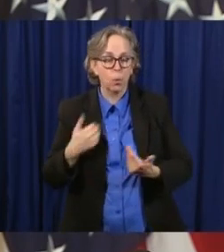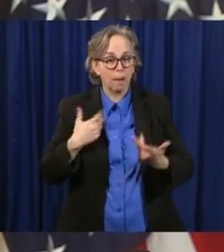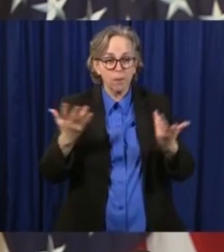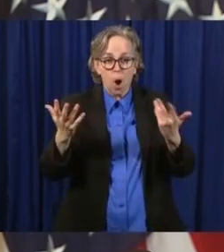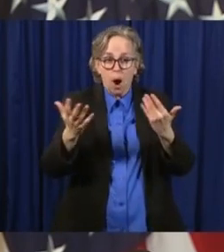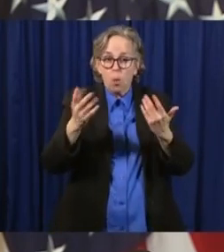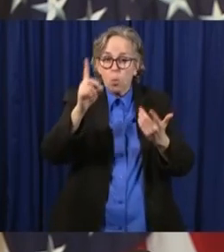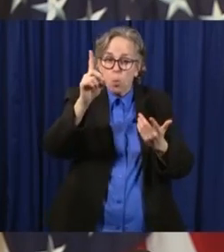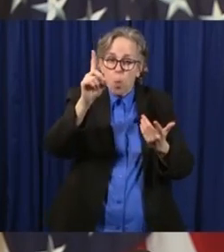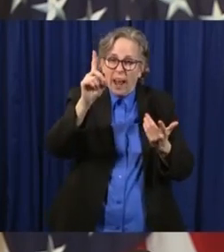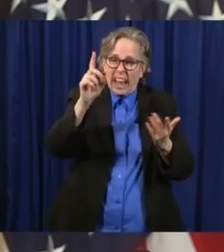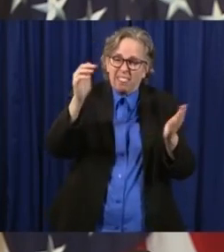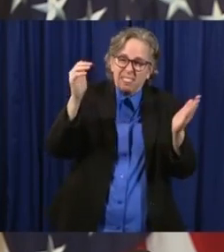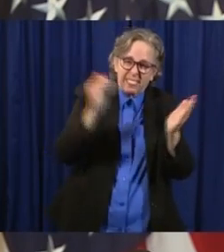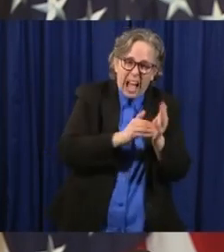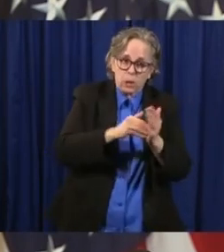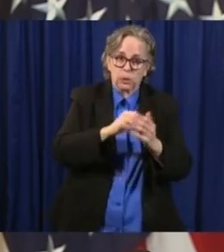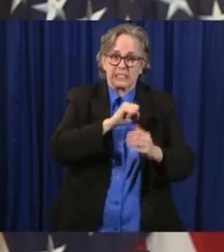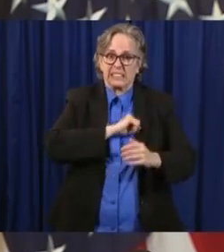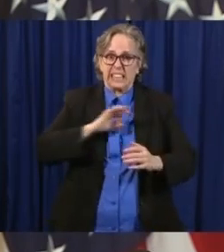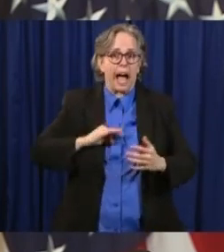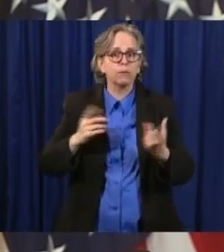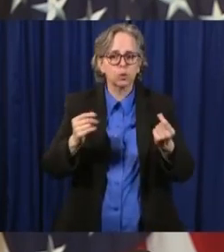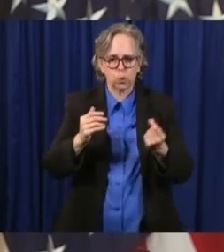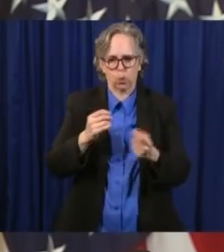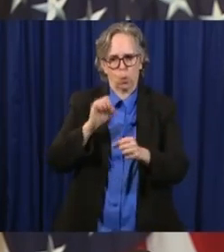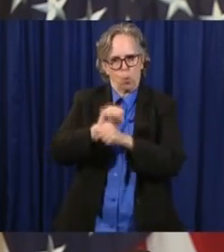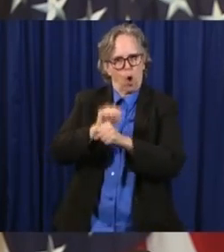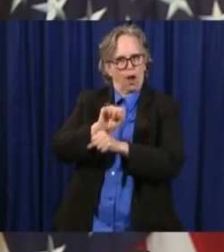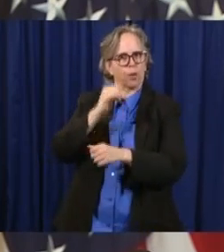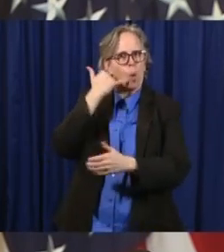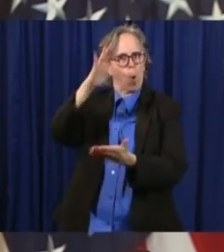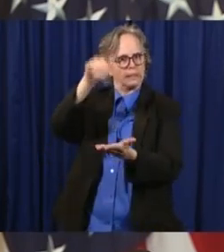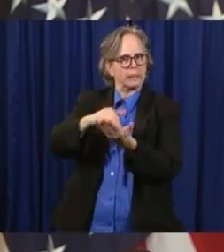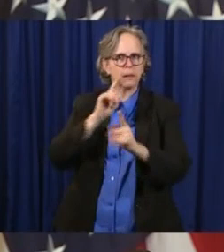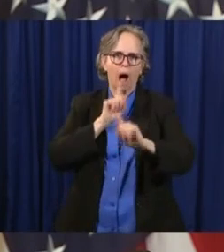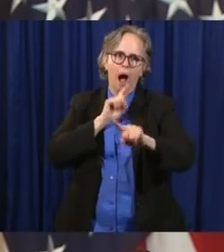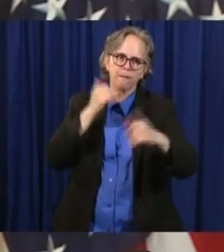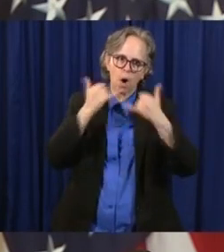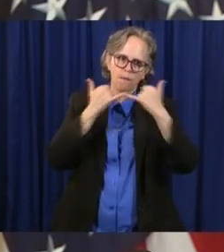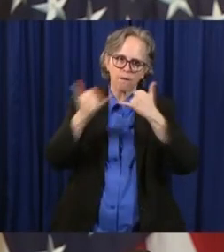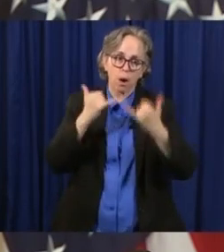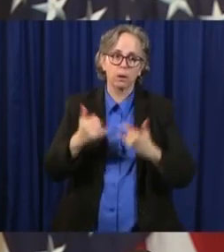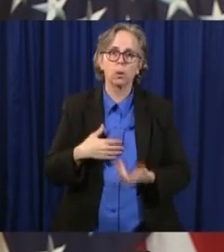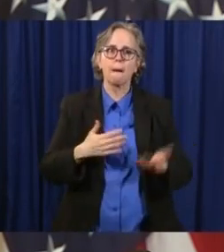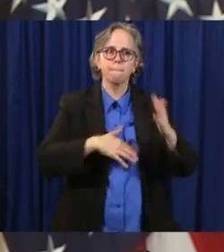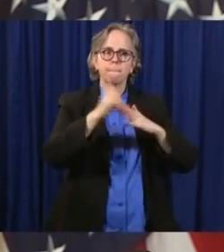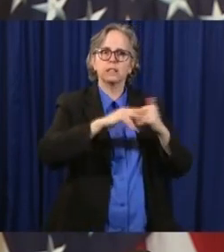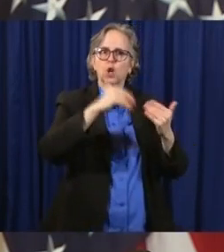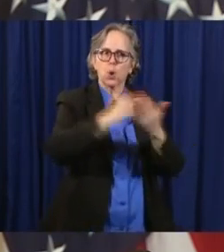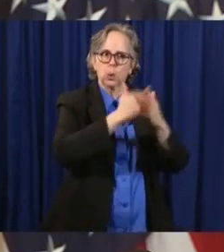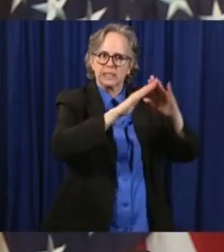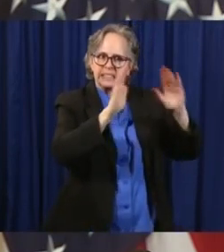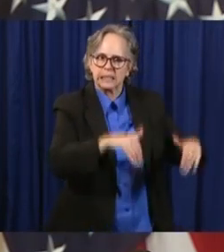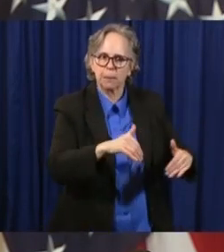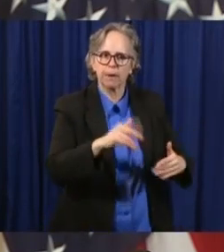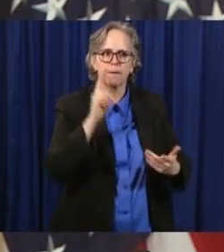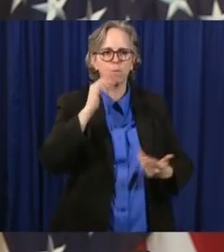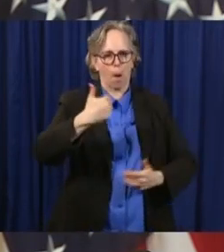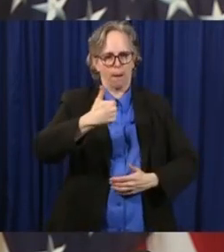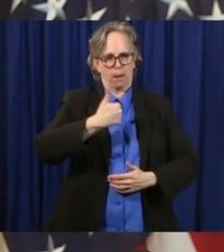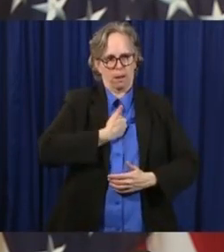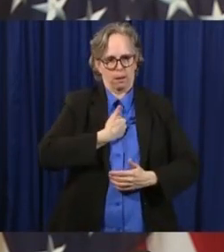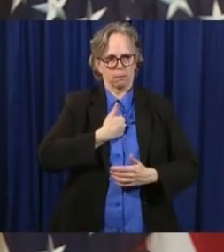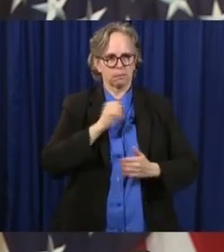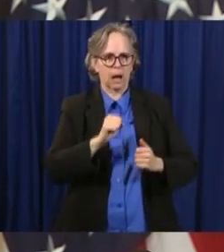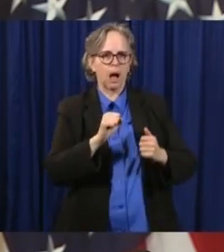Our planning is underway and moving rapidly to build the new system for self-employed claimants and other groups that the federal government has